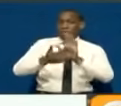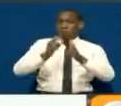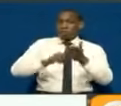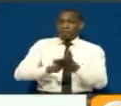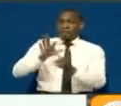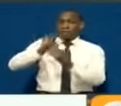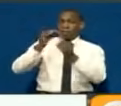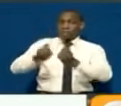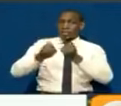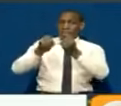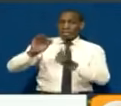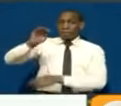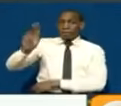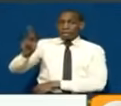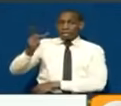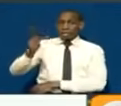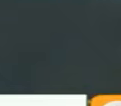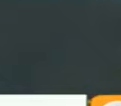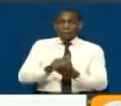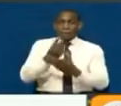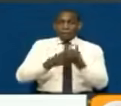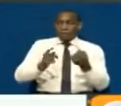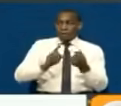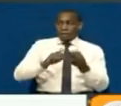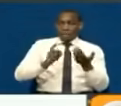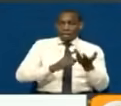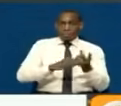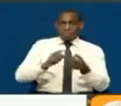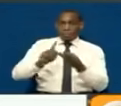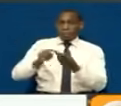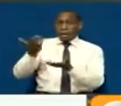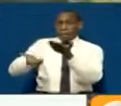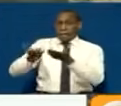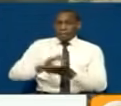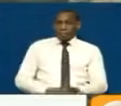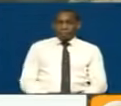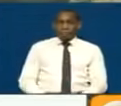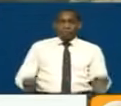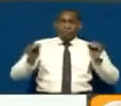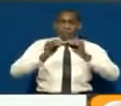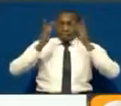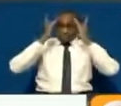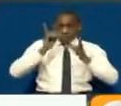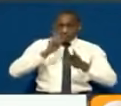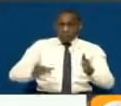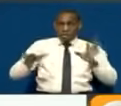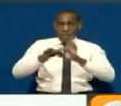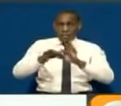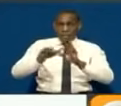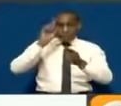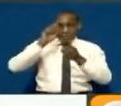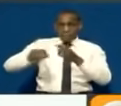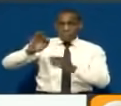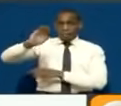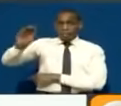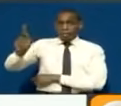reflect the voting strength of the Mount Kenya region both in terms of numbers and portfolio balance. The meeting resolved that the unity of purpose for the